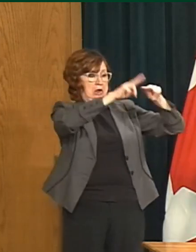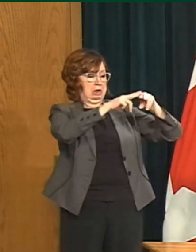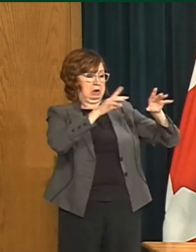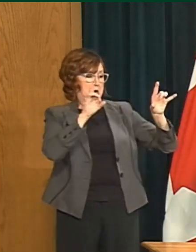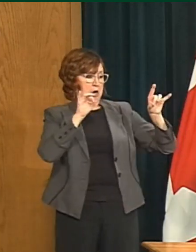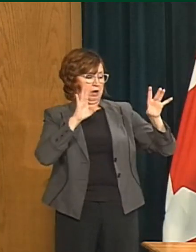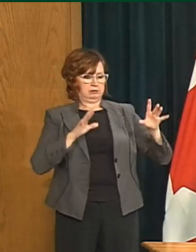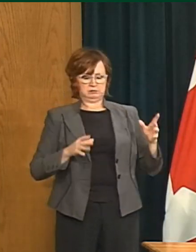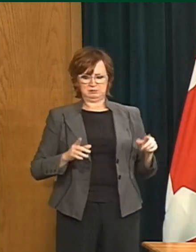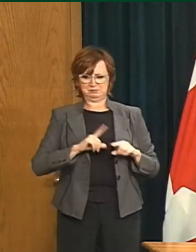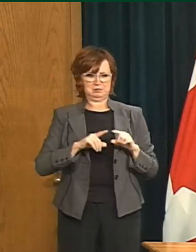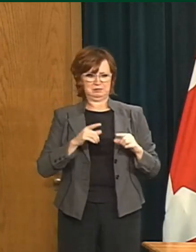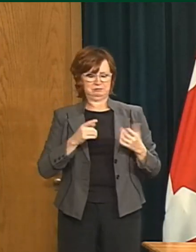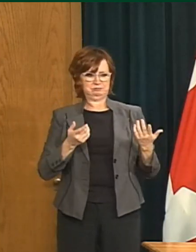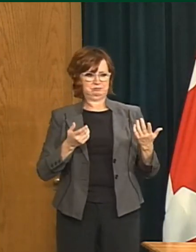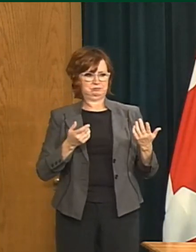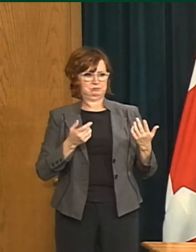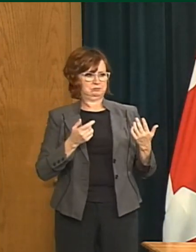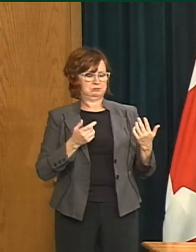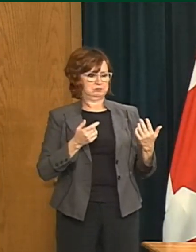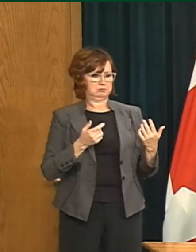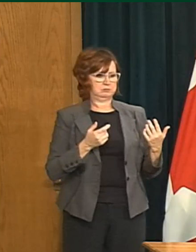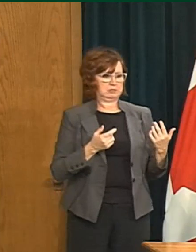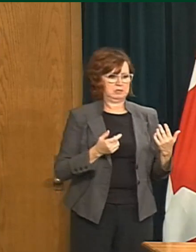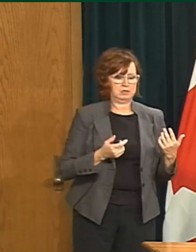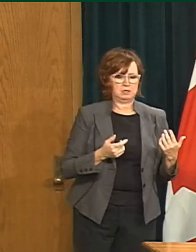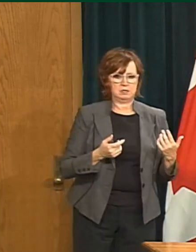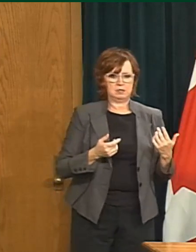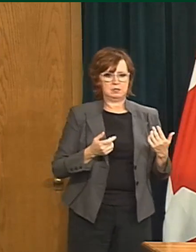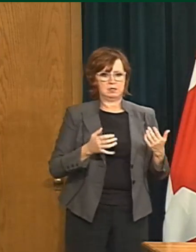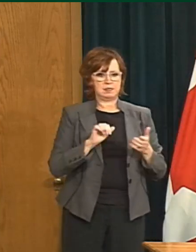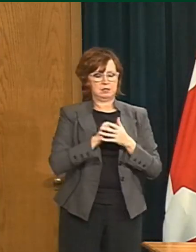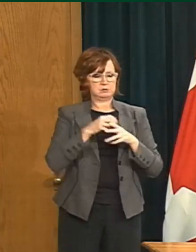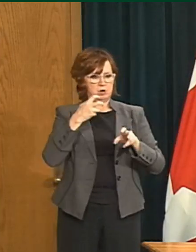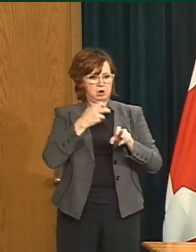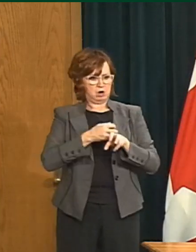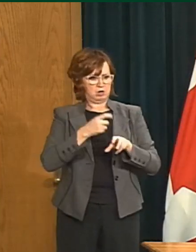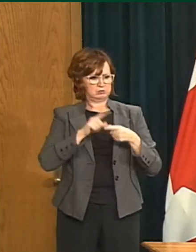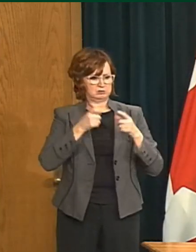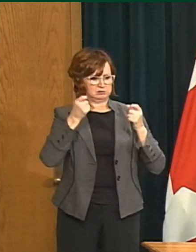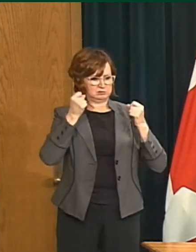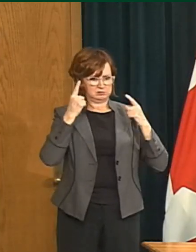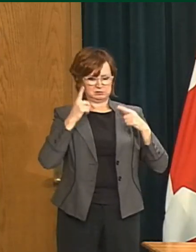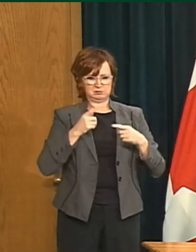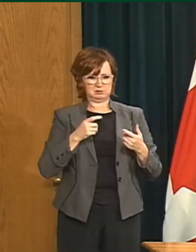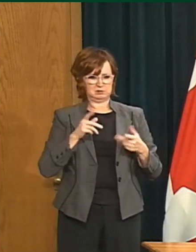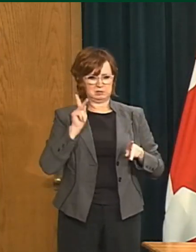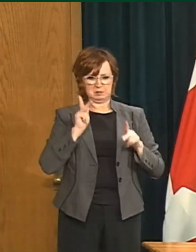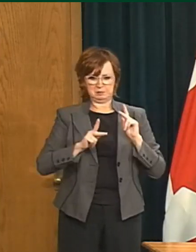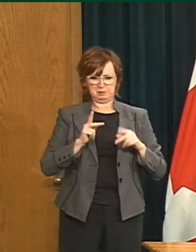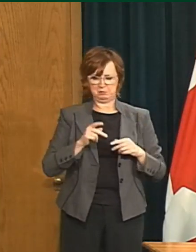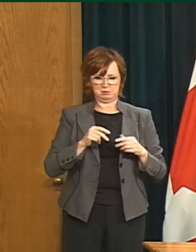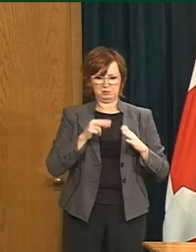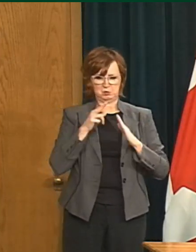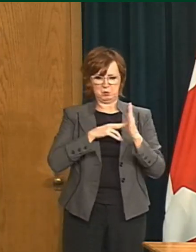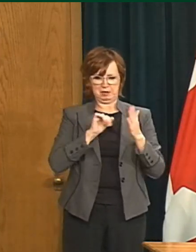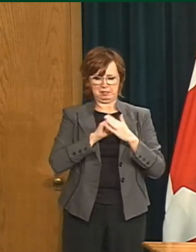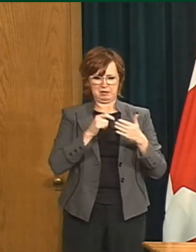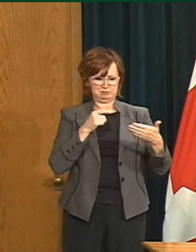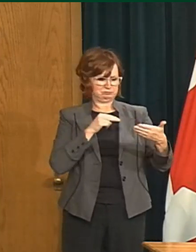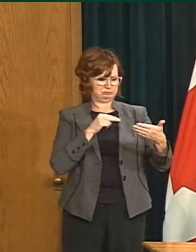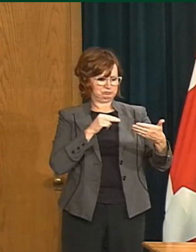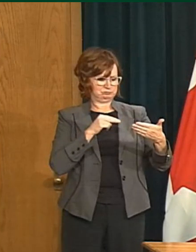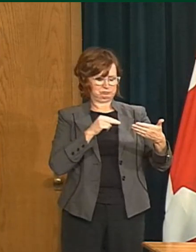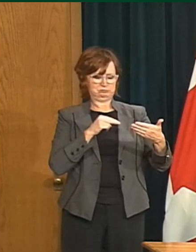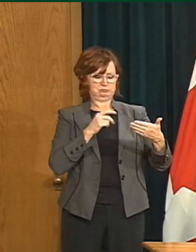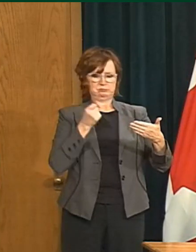can you explain to people how they should process those figures? I mean, is this something where as you look at the current data,